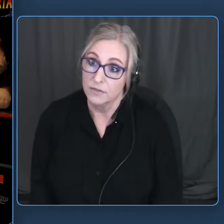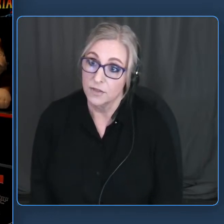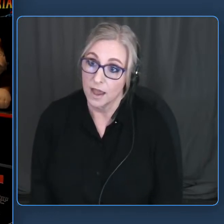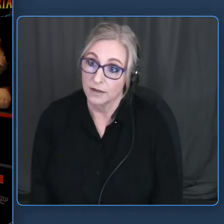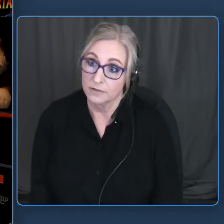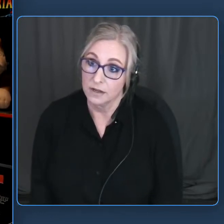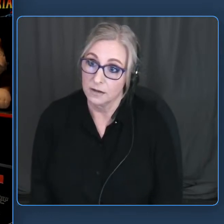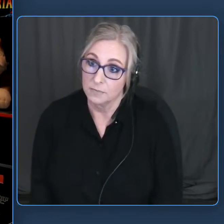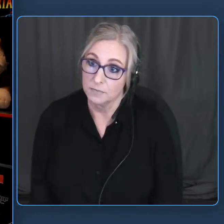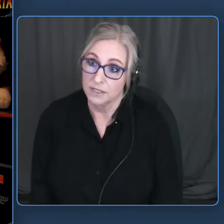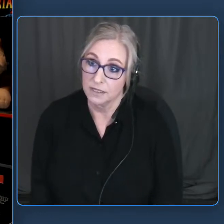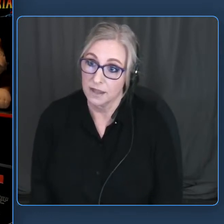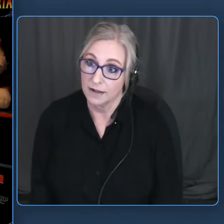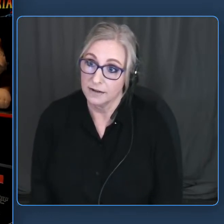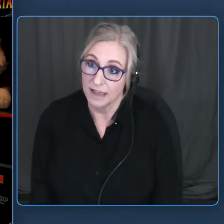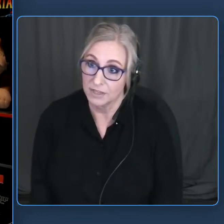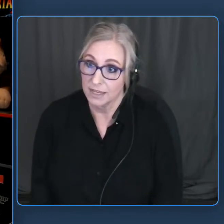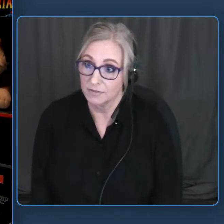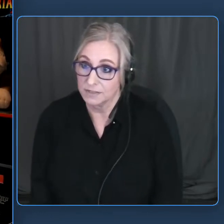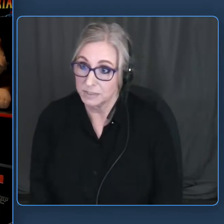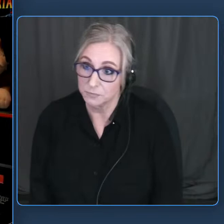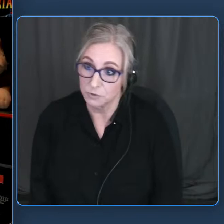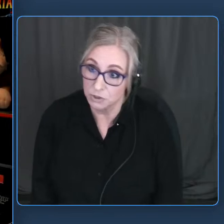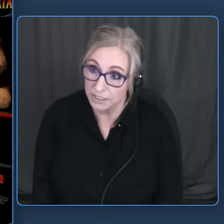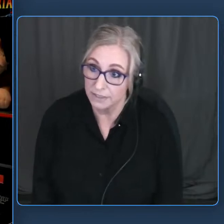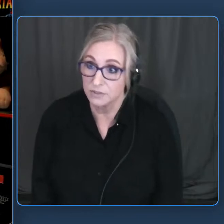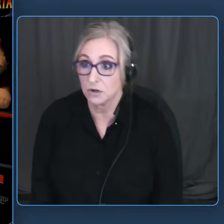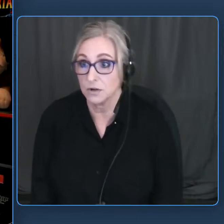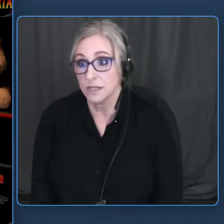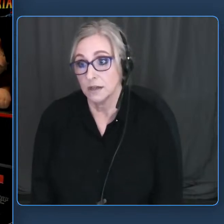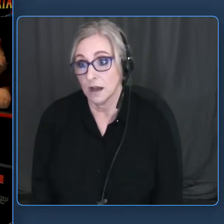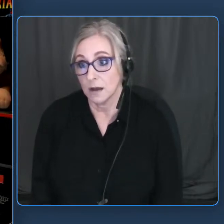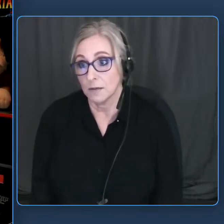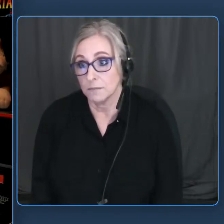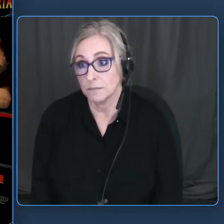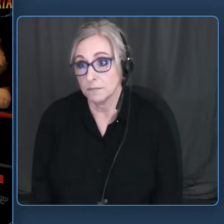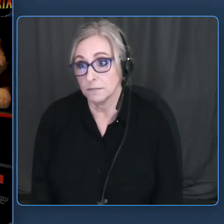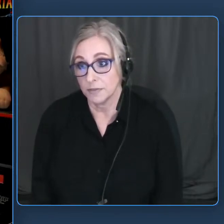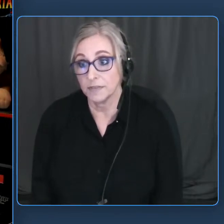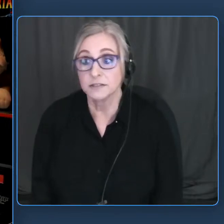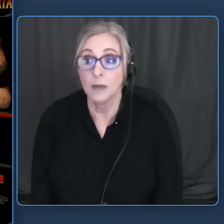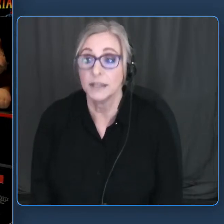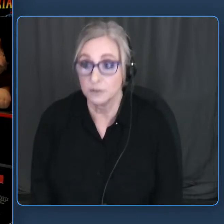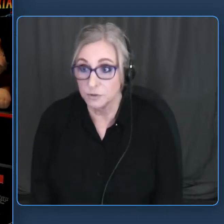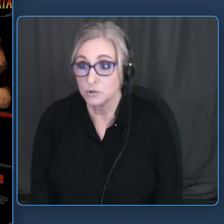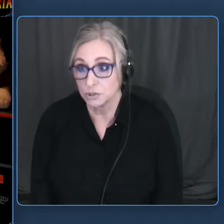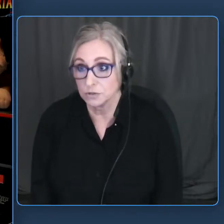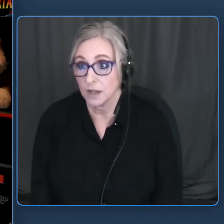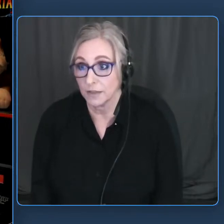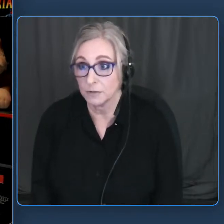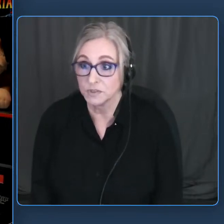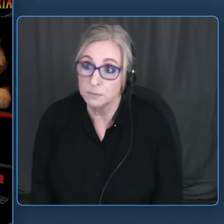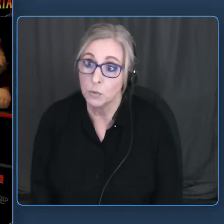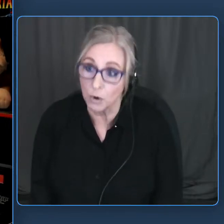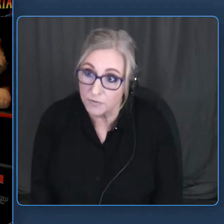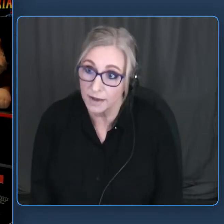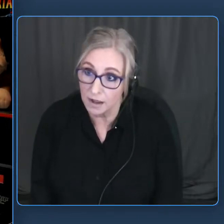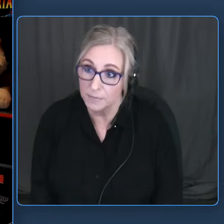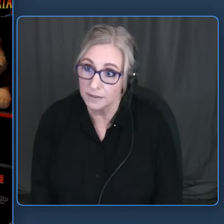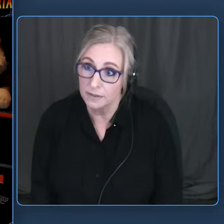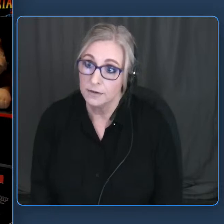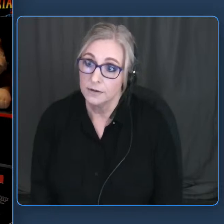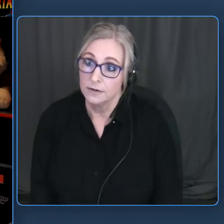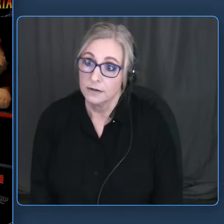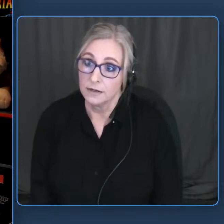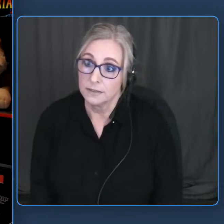way that they could kind of navigate that space for cooking. So I think that's coming in the future. I think we'll see more of